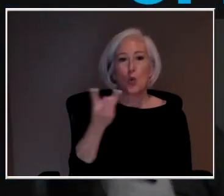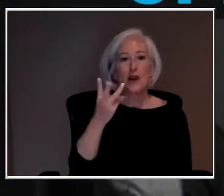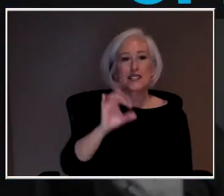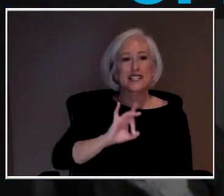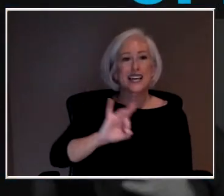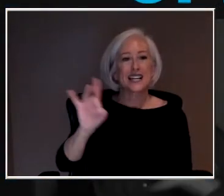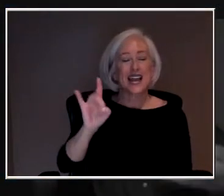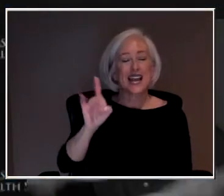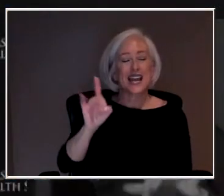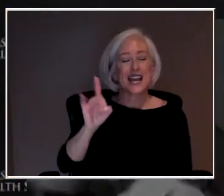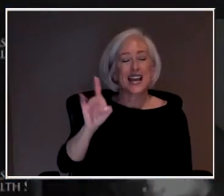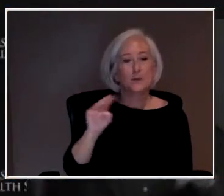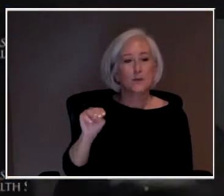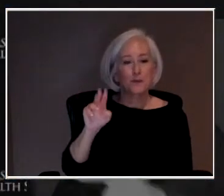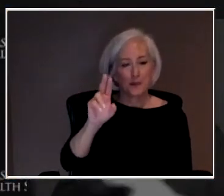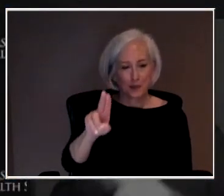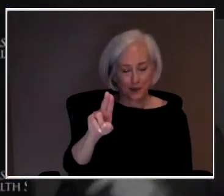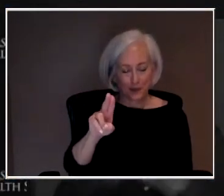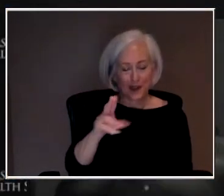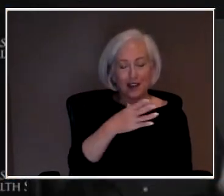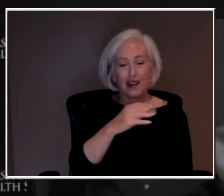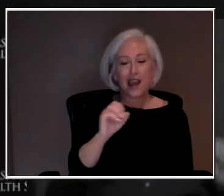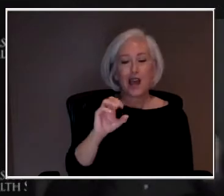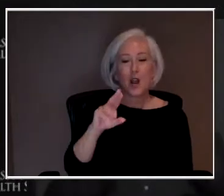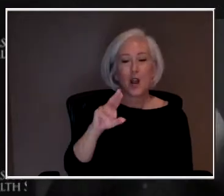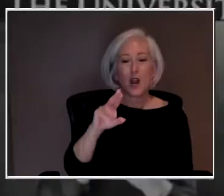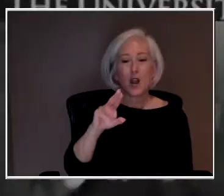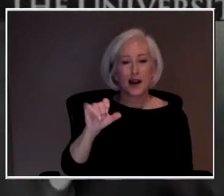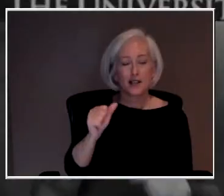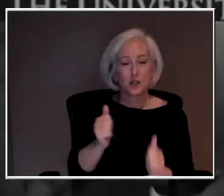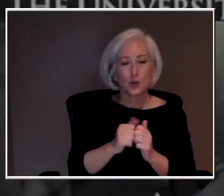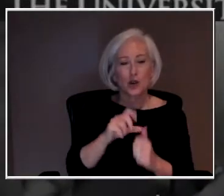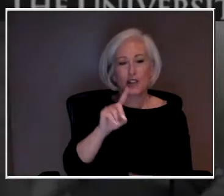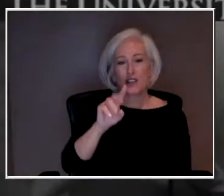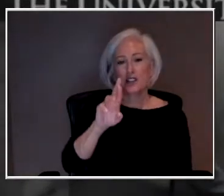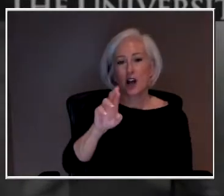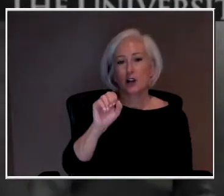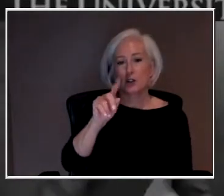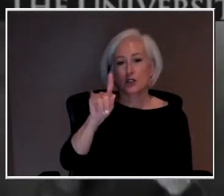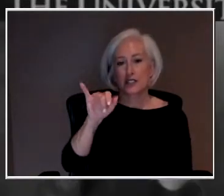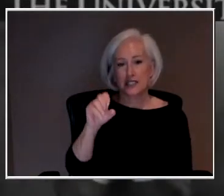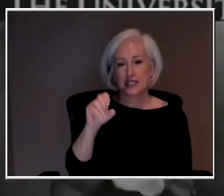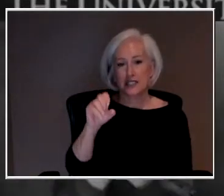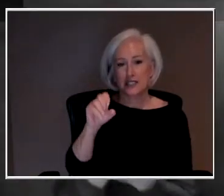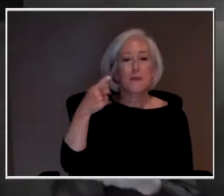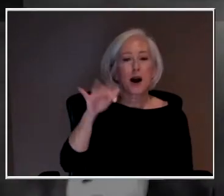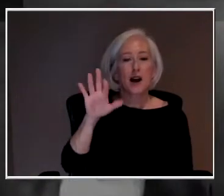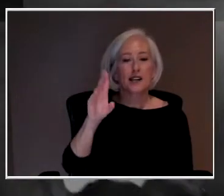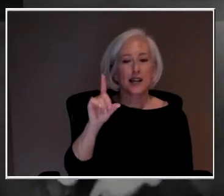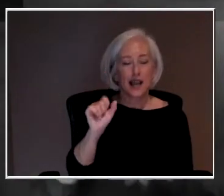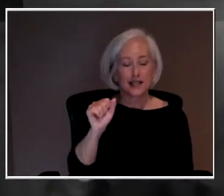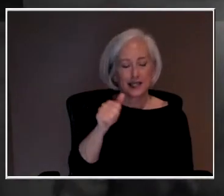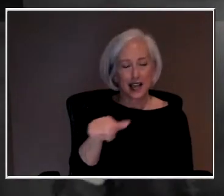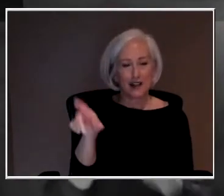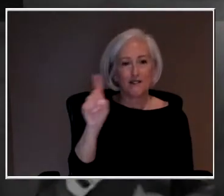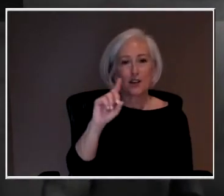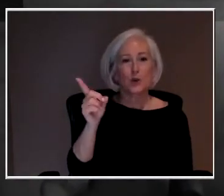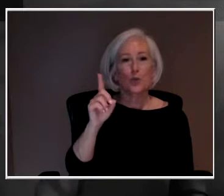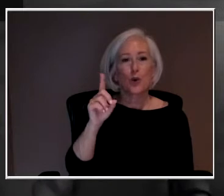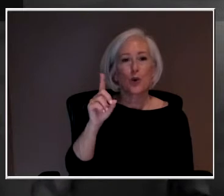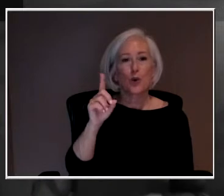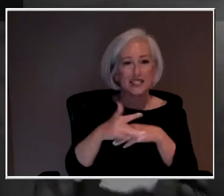Morning Medical Update and Open Mics with Dr. Stites podcast. Now everywhere podcasts are available.